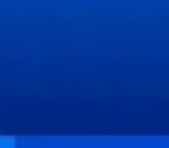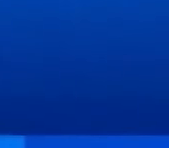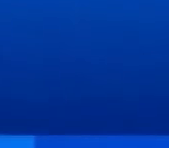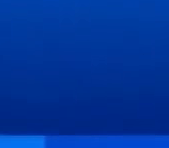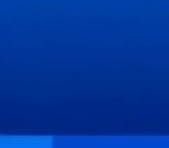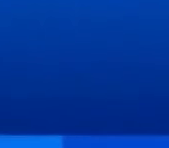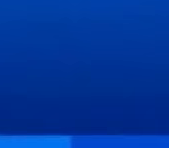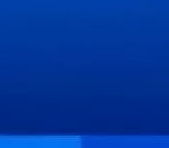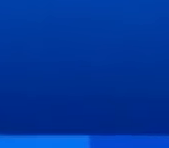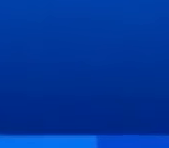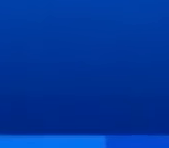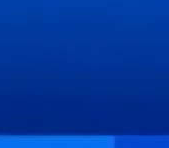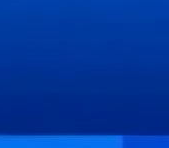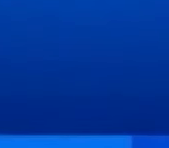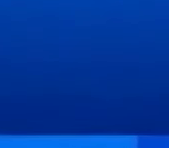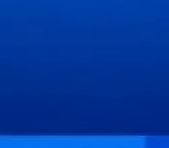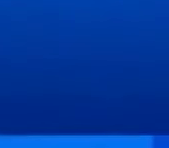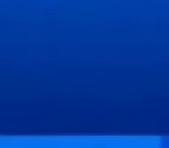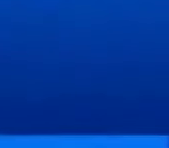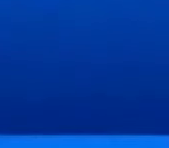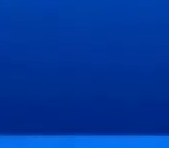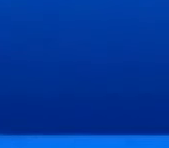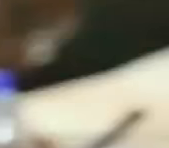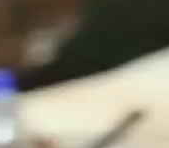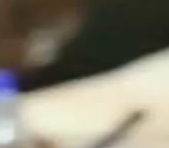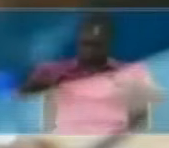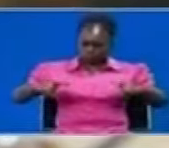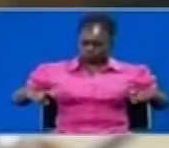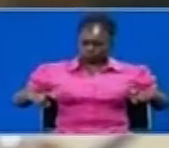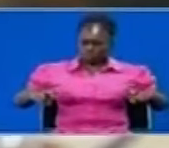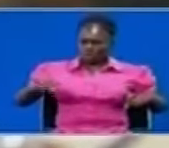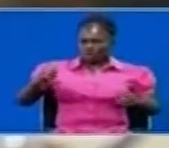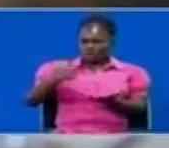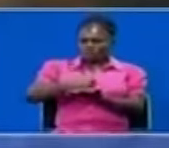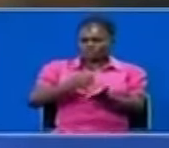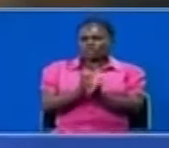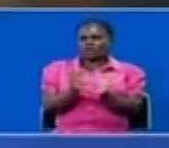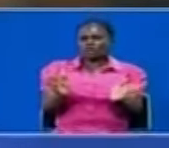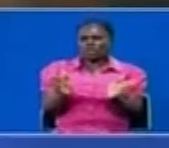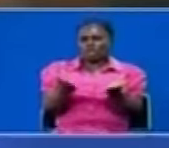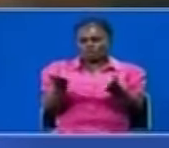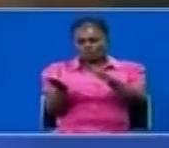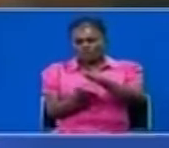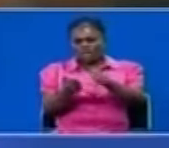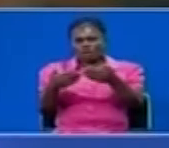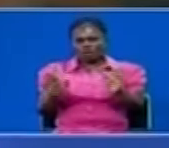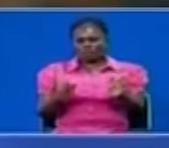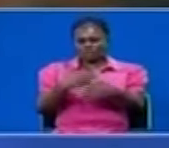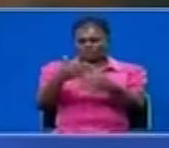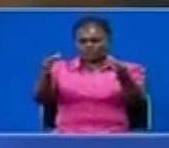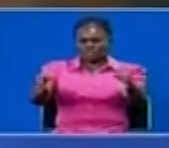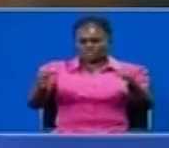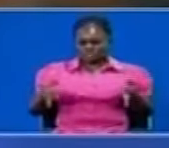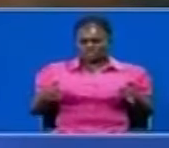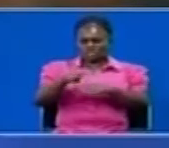since 2014 when it was taken up by investigators." Ouko's file was opened after the National Treasury, through